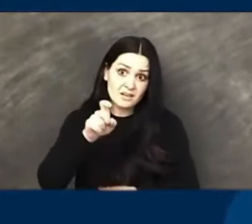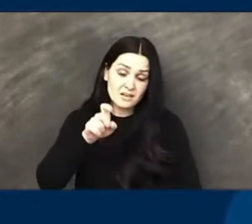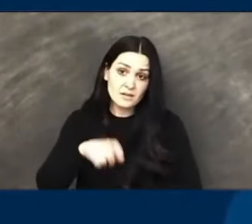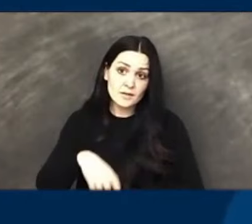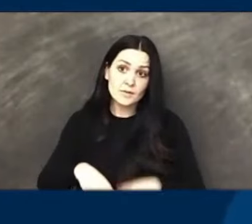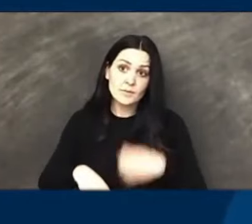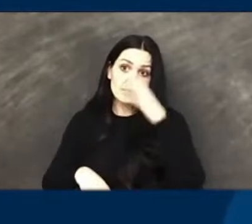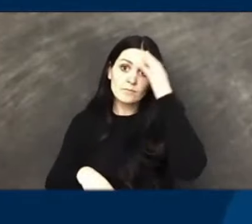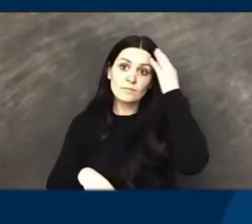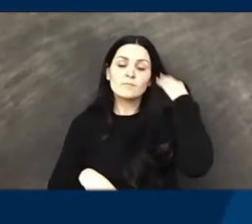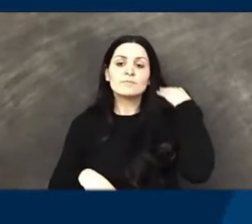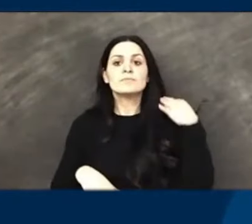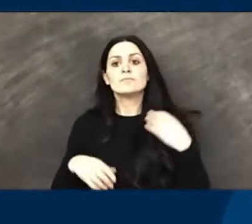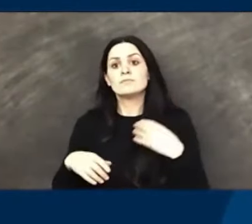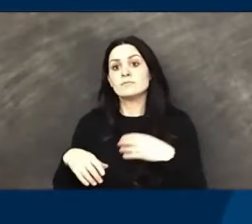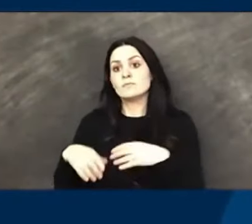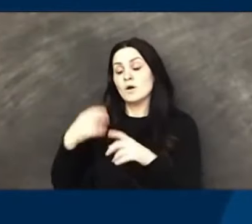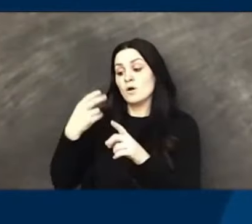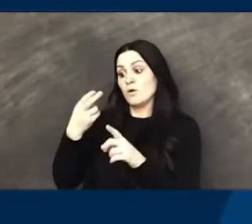it's homocysteine.